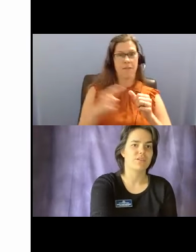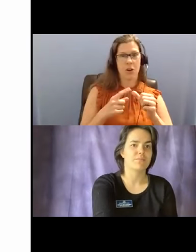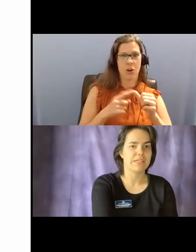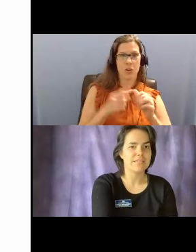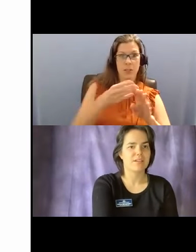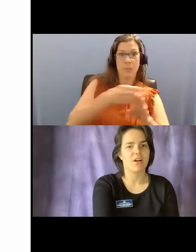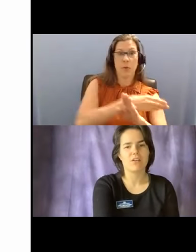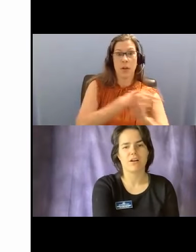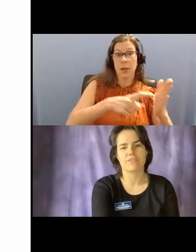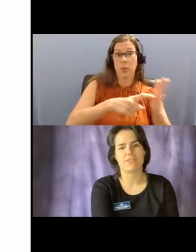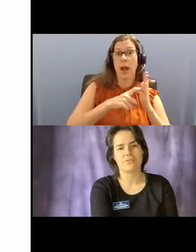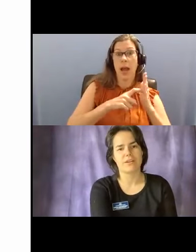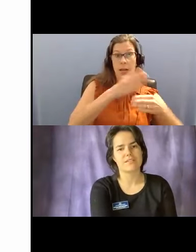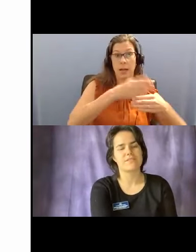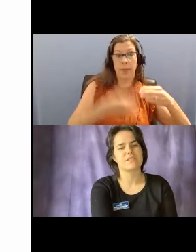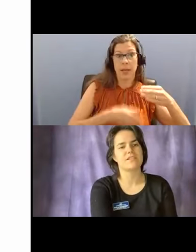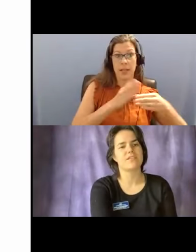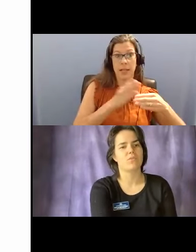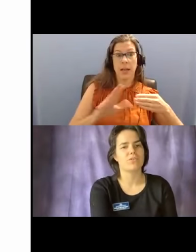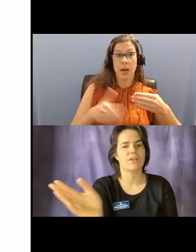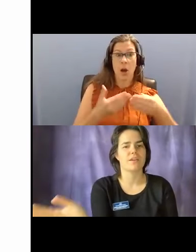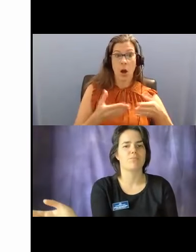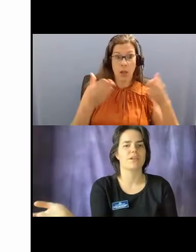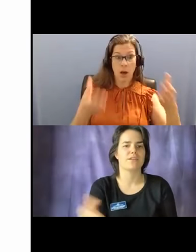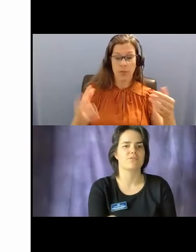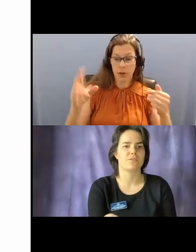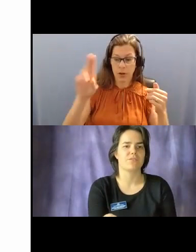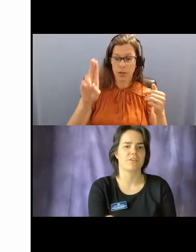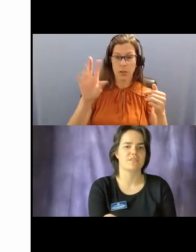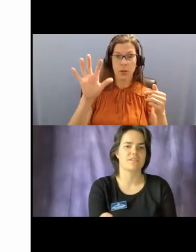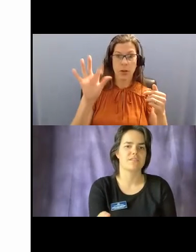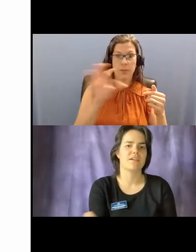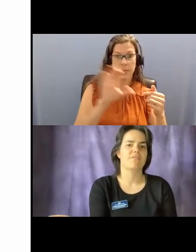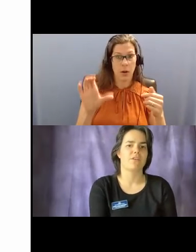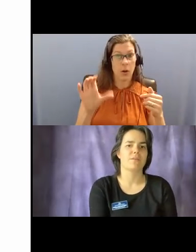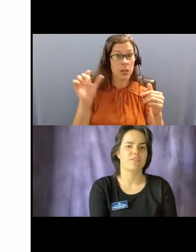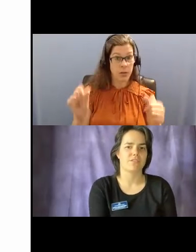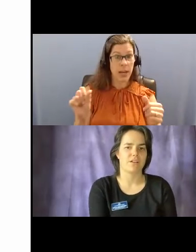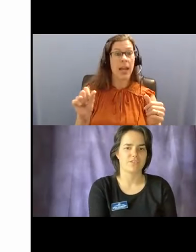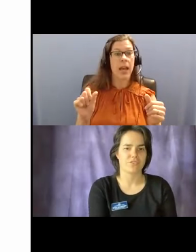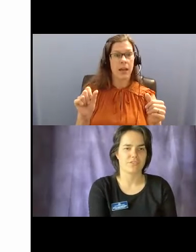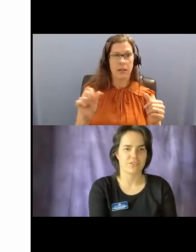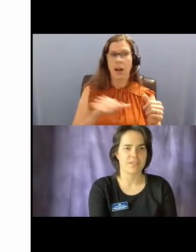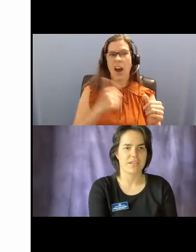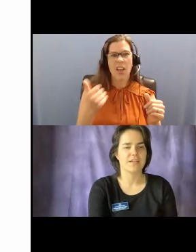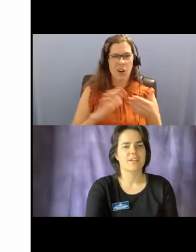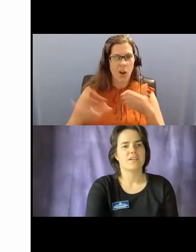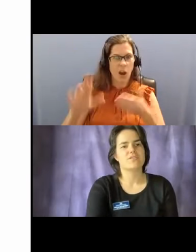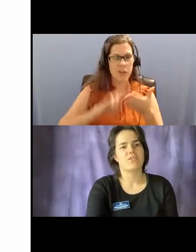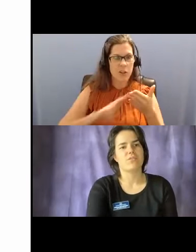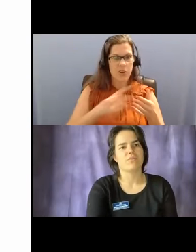to complete. All are offered through SFCC, or you can bring in those prerequisites from another college or